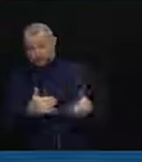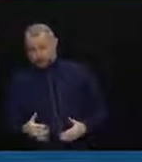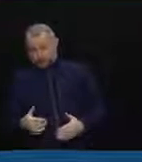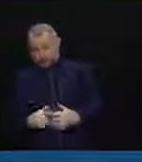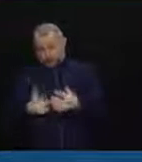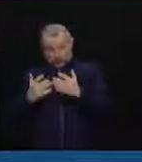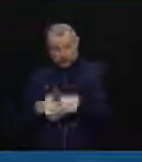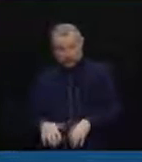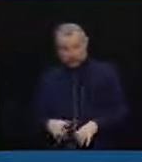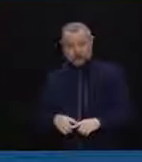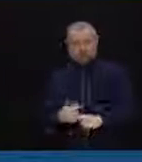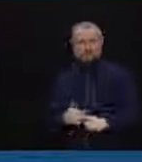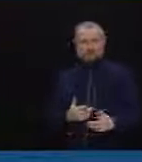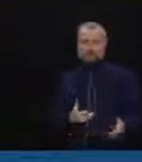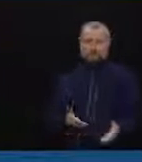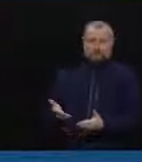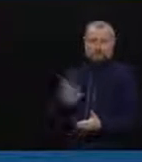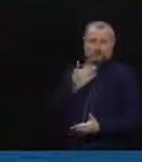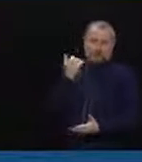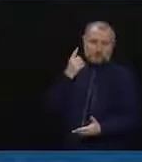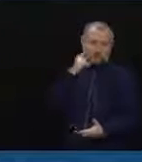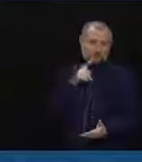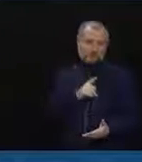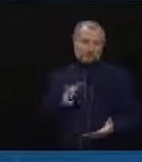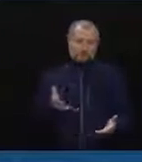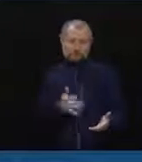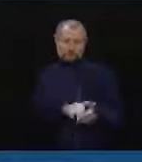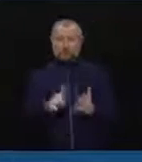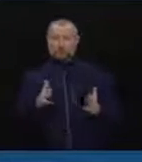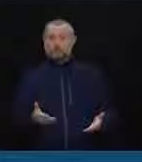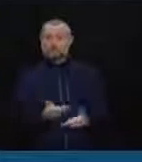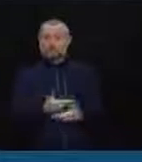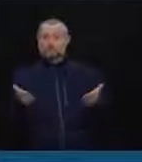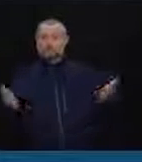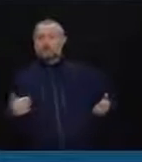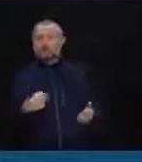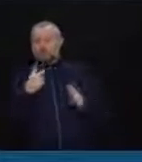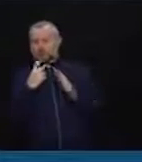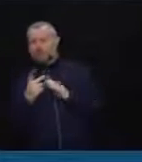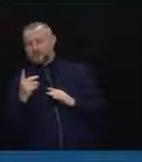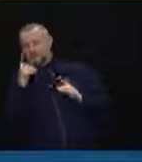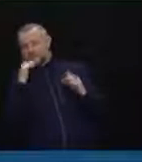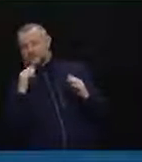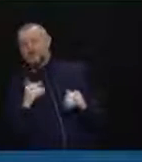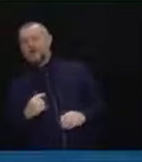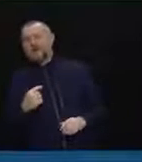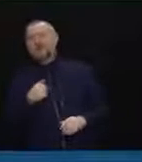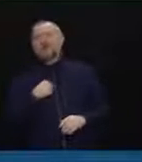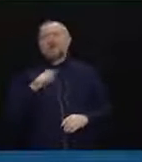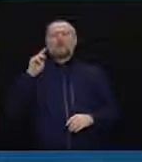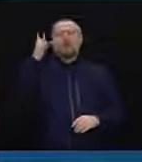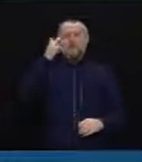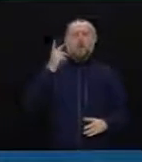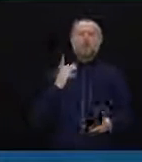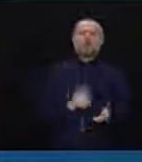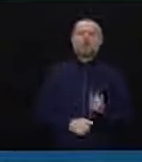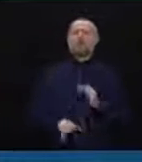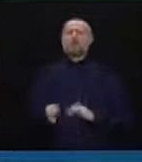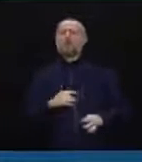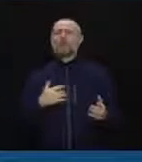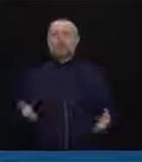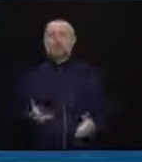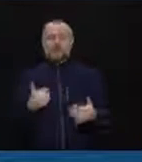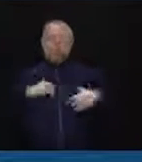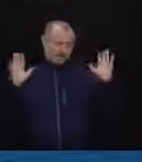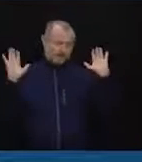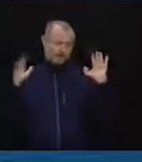very best it can be for New Yorkers. So that is what we're anticipating. And I'm not going to engage in political conversations right now at this time. It's a long